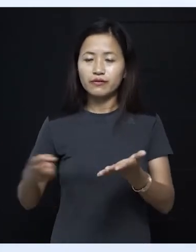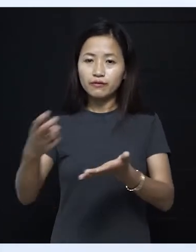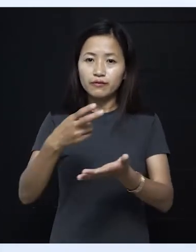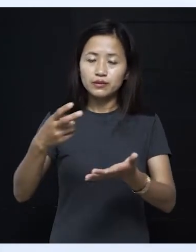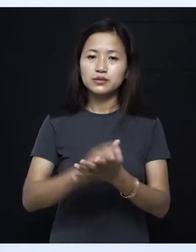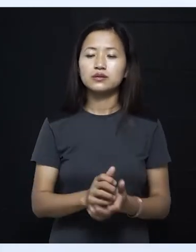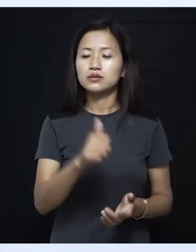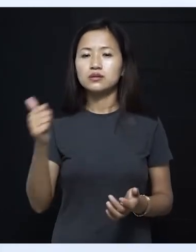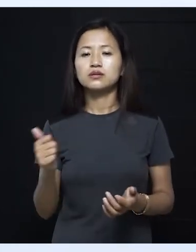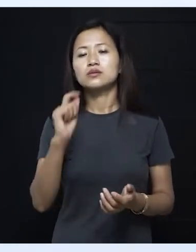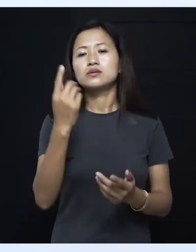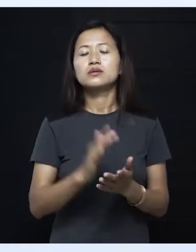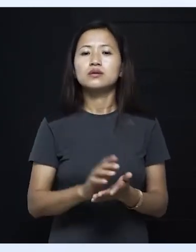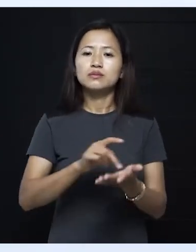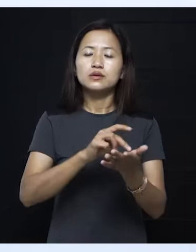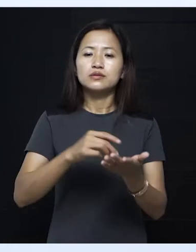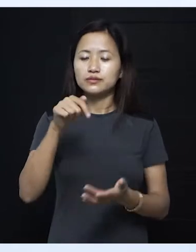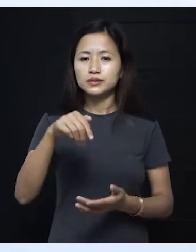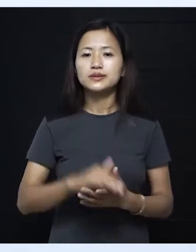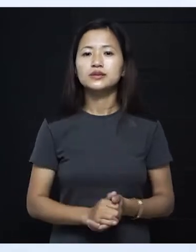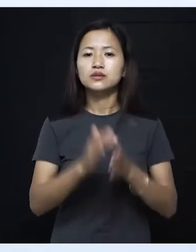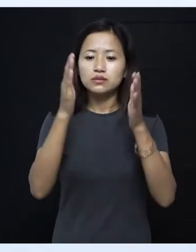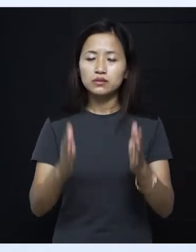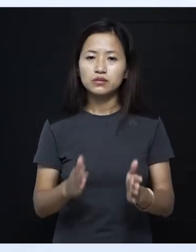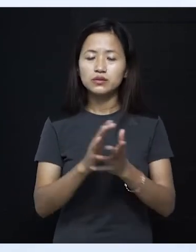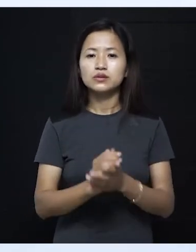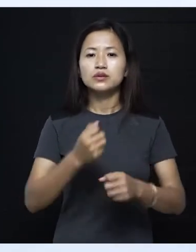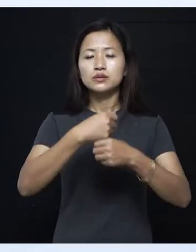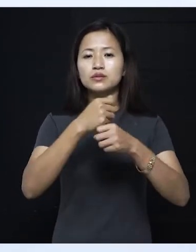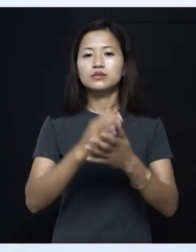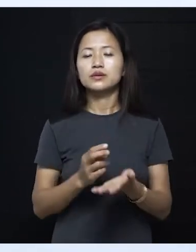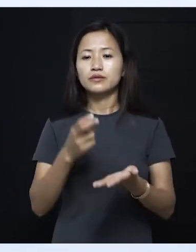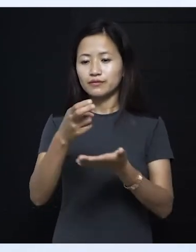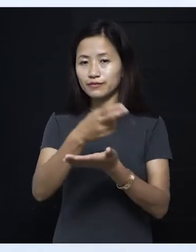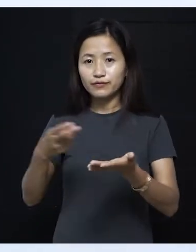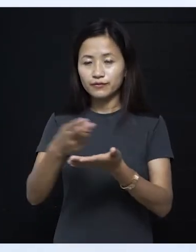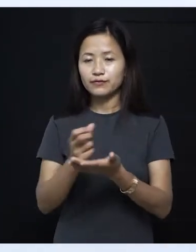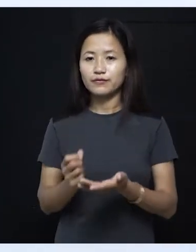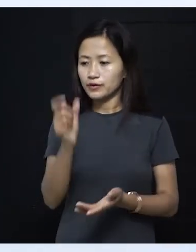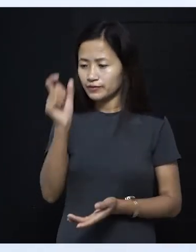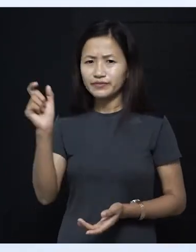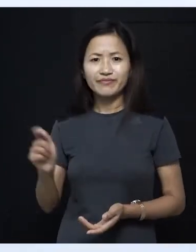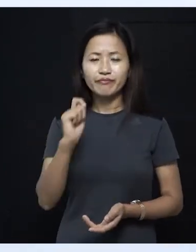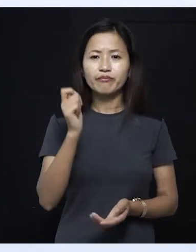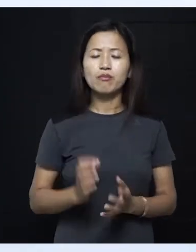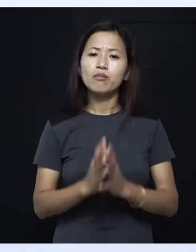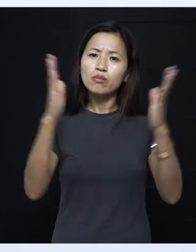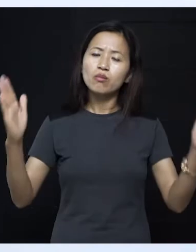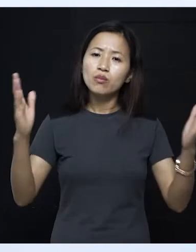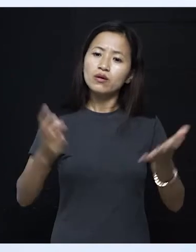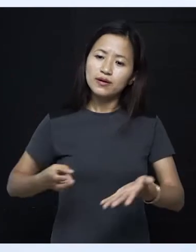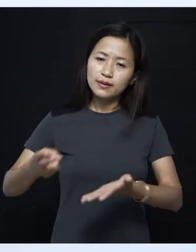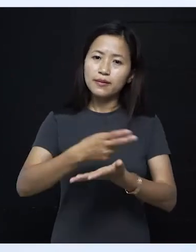another one is, apart from this, okay, in order to make or the farmers get more harvest, or in order to